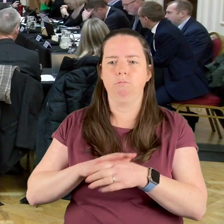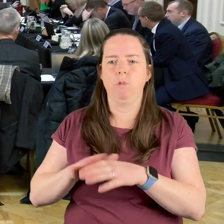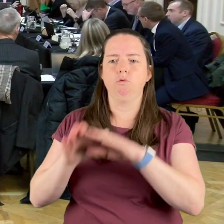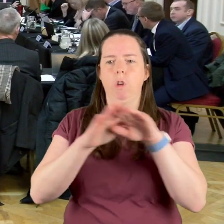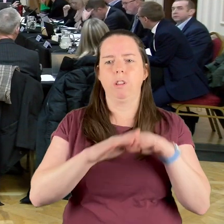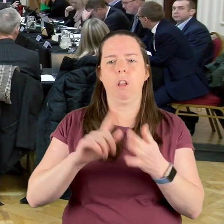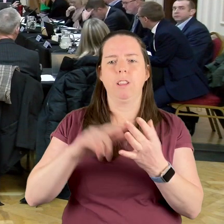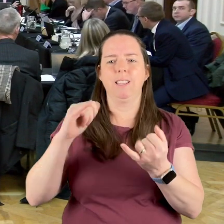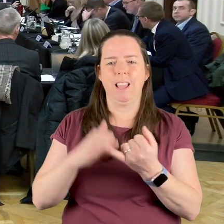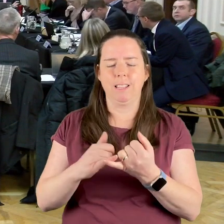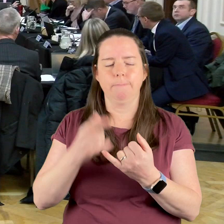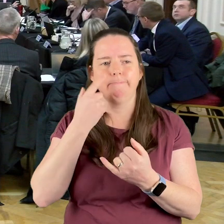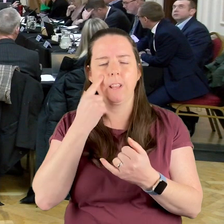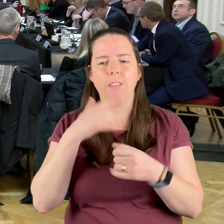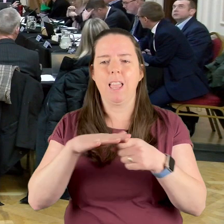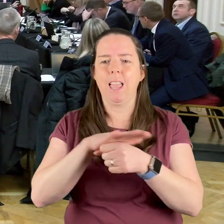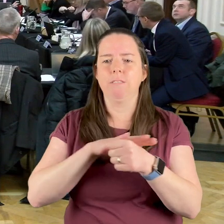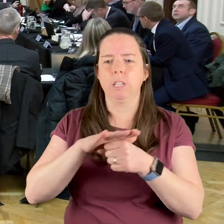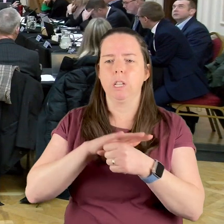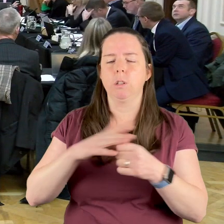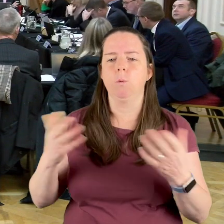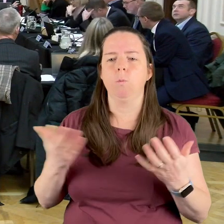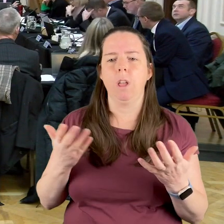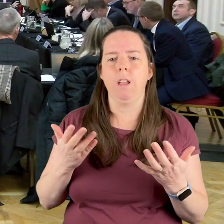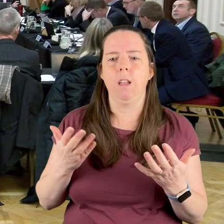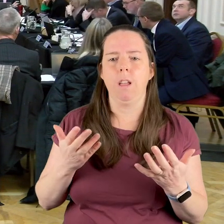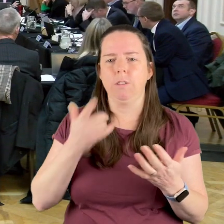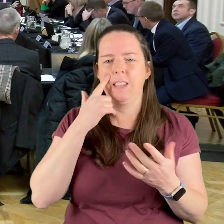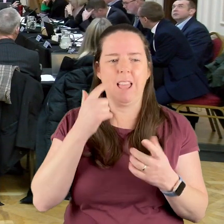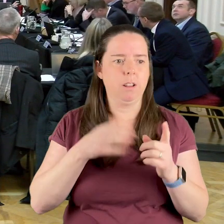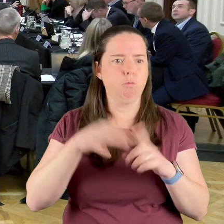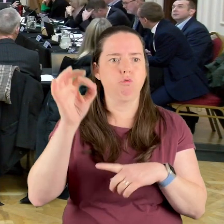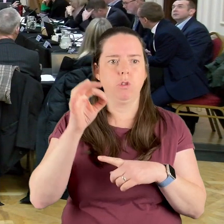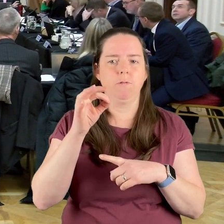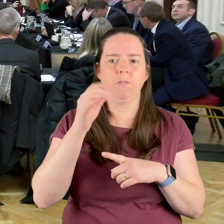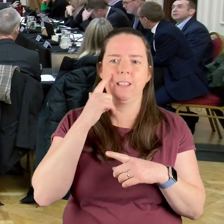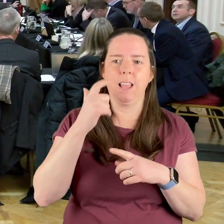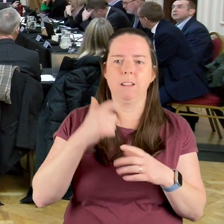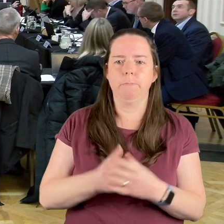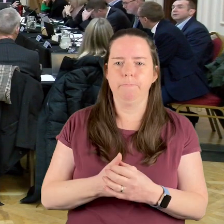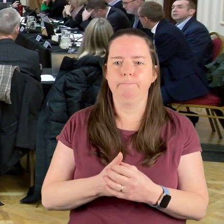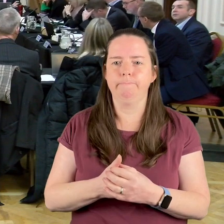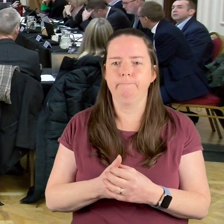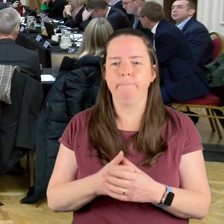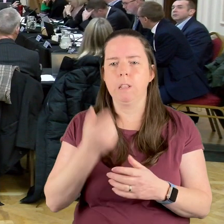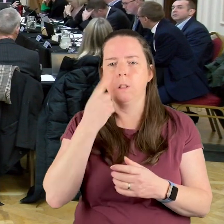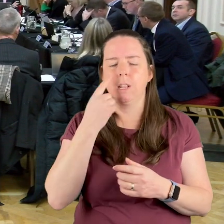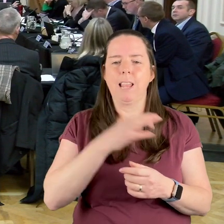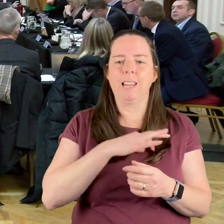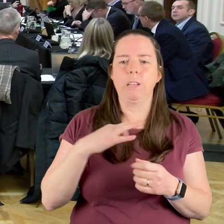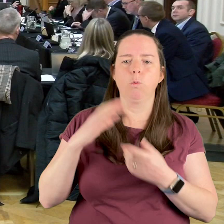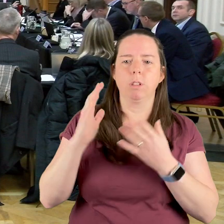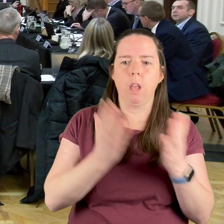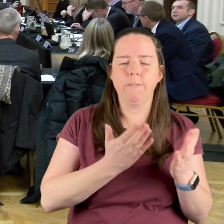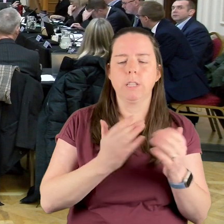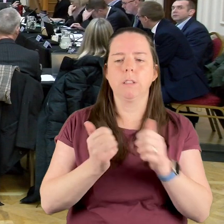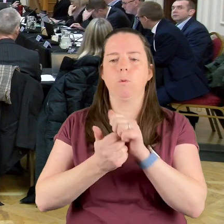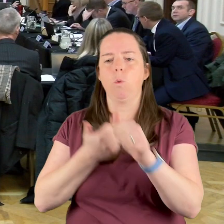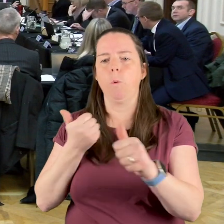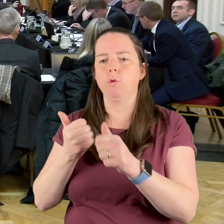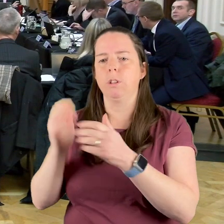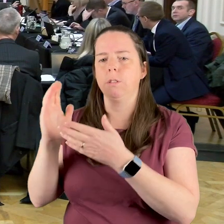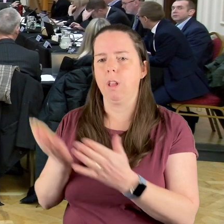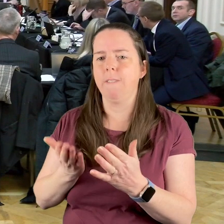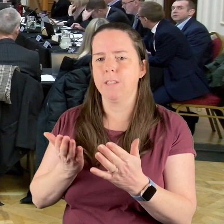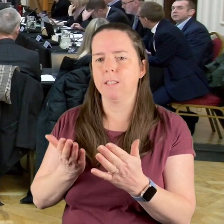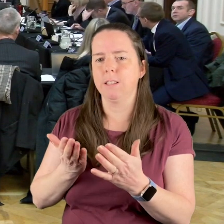at the underlying financial deficit position across the ICS and look at the areas where we can make further